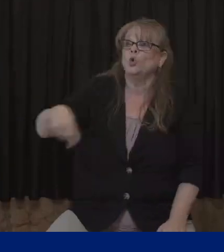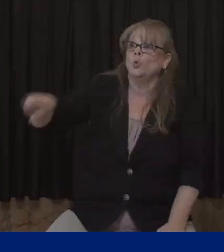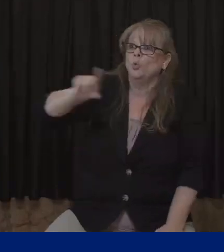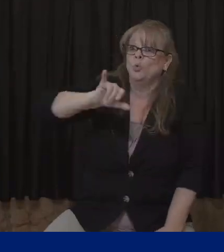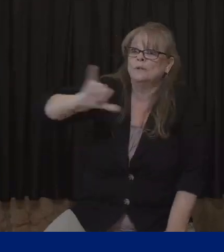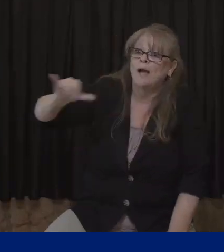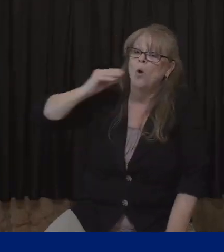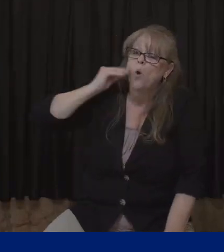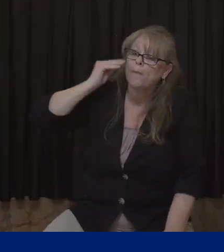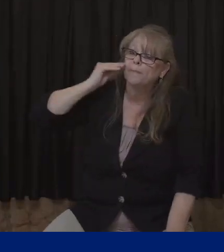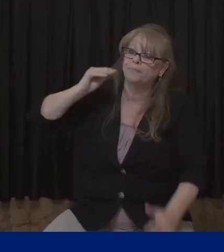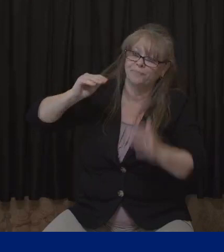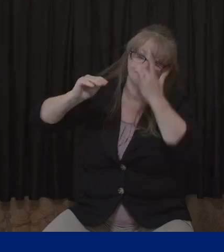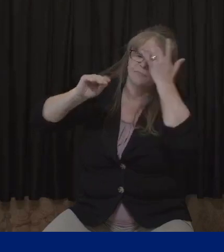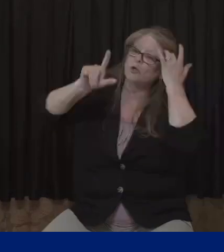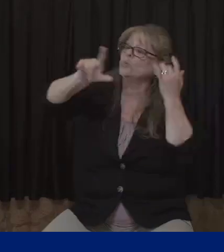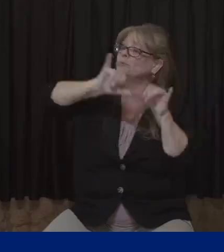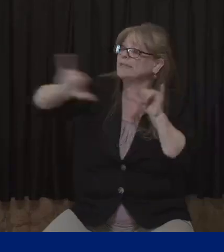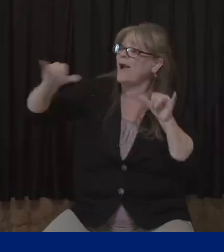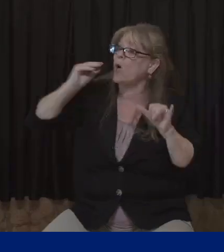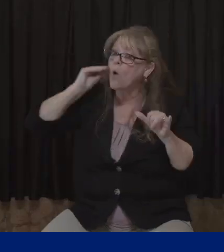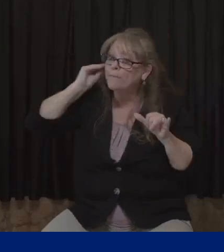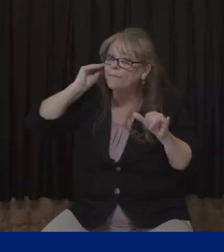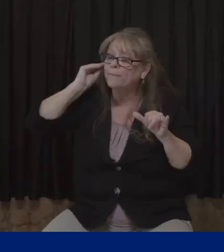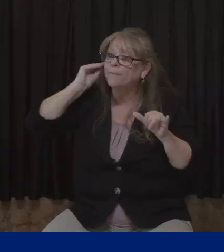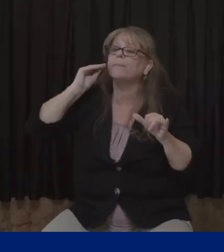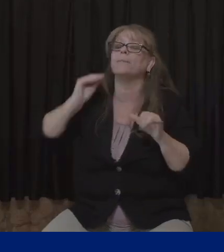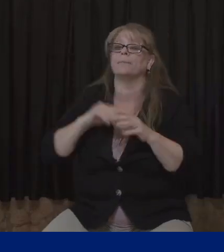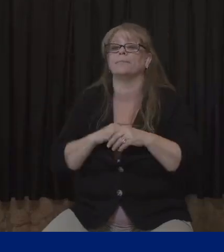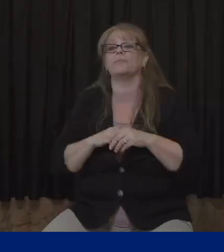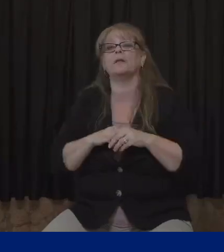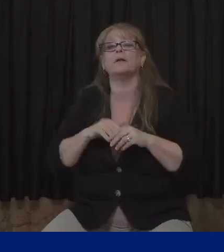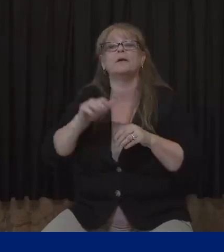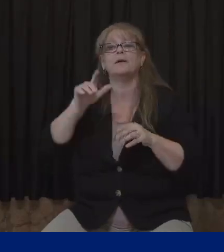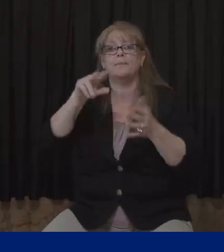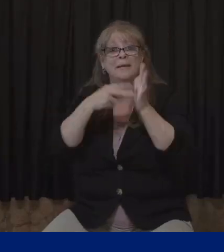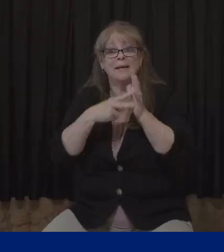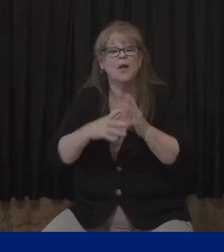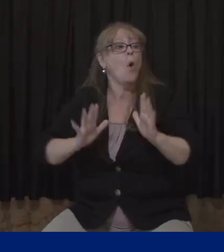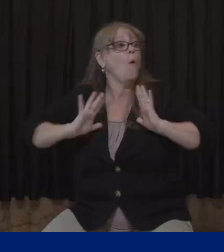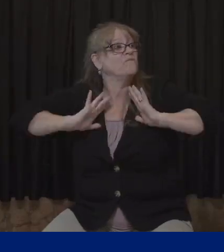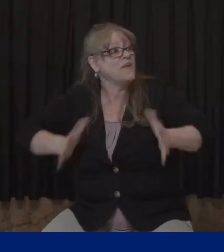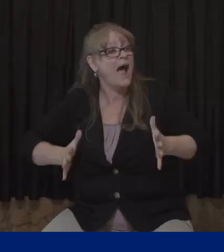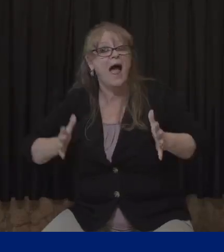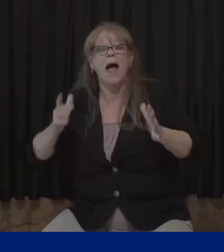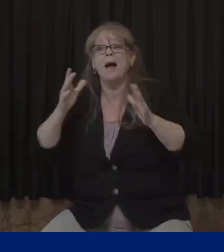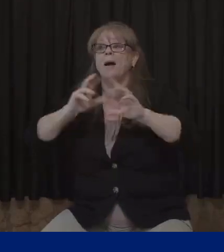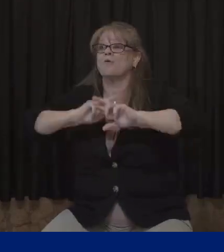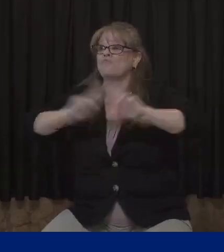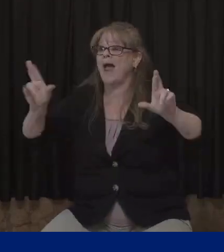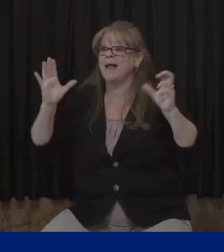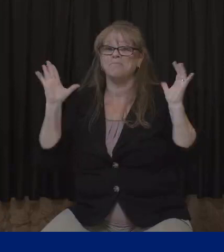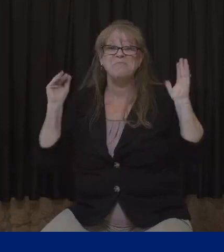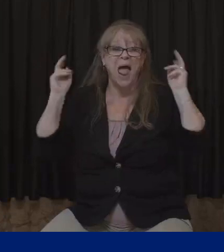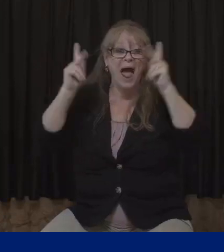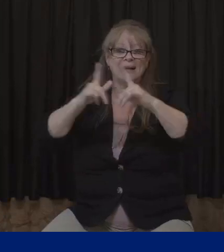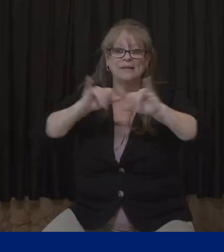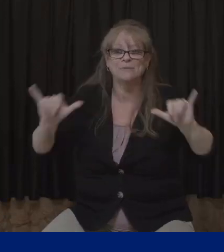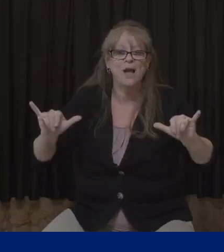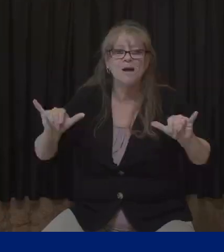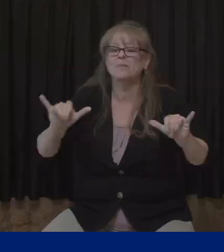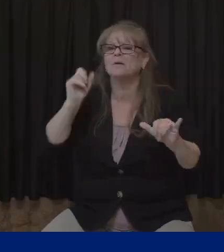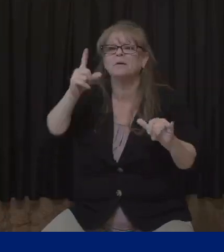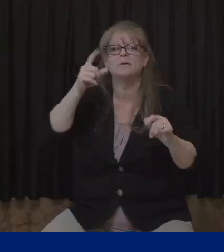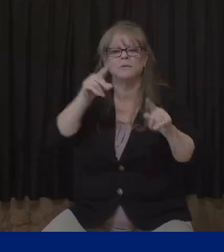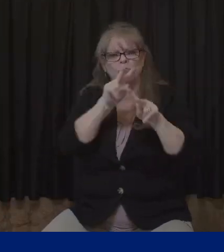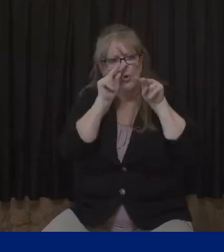state of Colorado, but that doesn't mean that each city or community is ready at the exact same time to lift that. So make sure you're following any local law or restriction